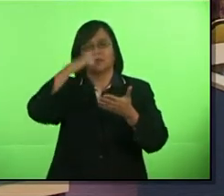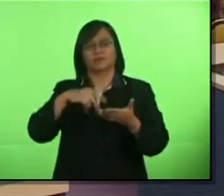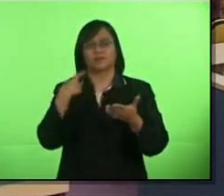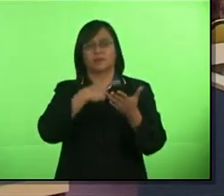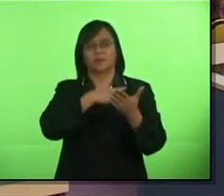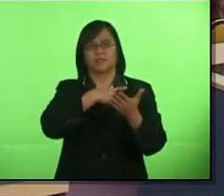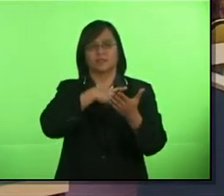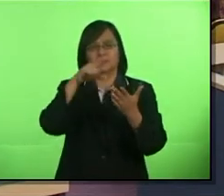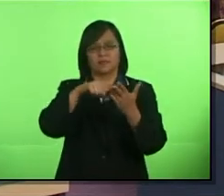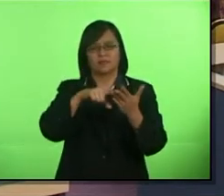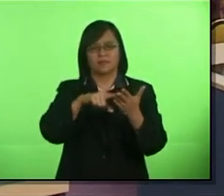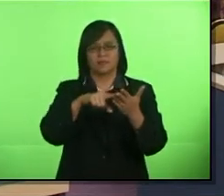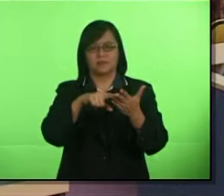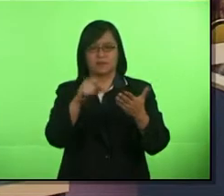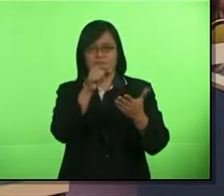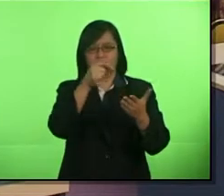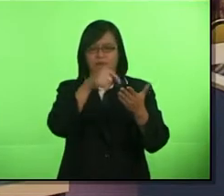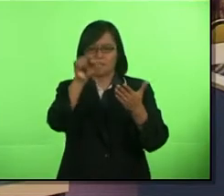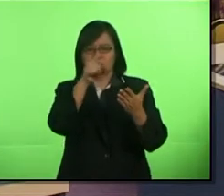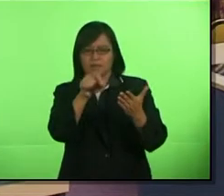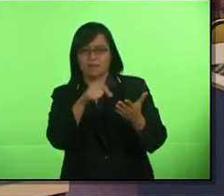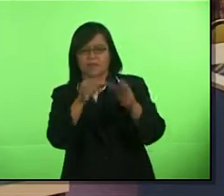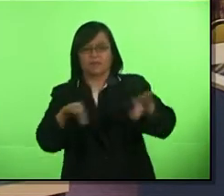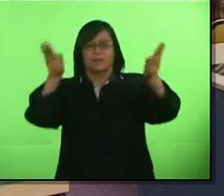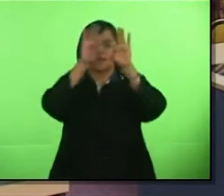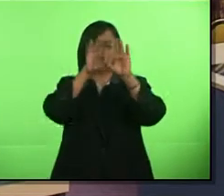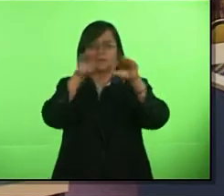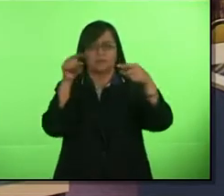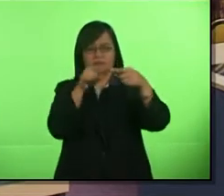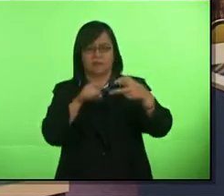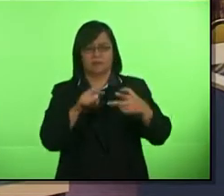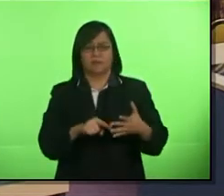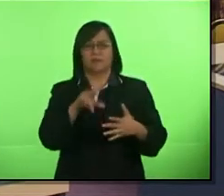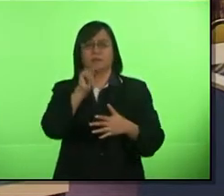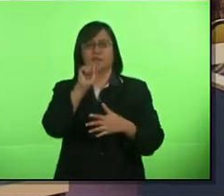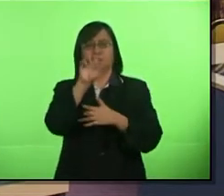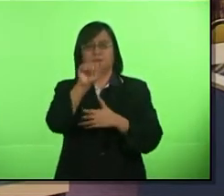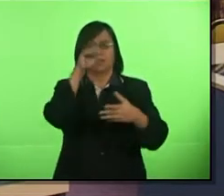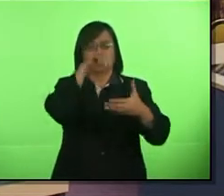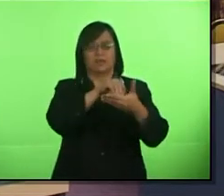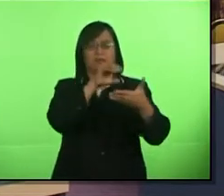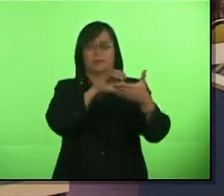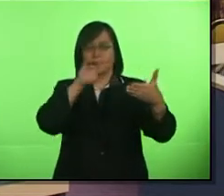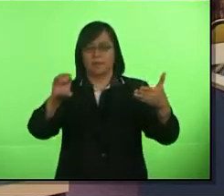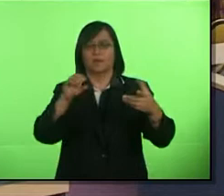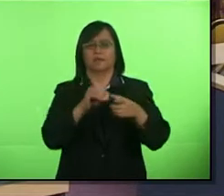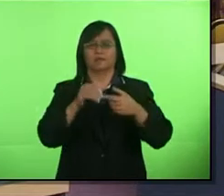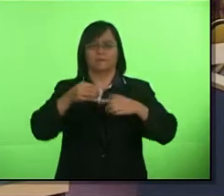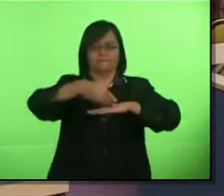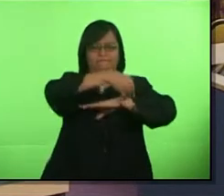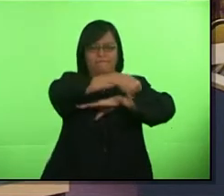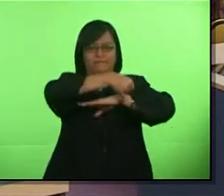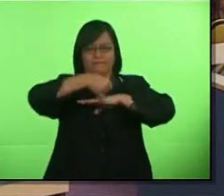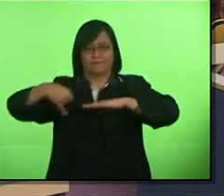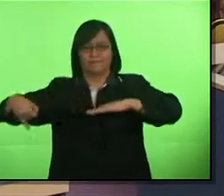you want to, that you have found in the paragraph. Lagi cara yang lain, kita underline the words or